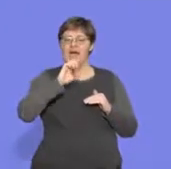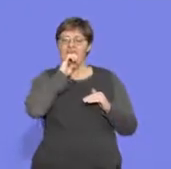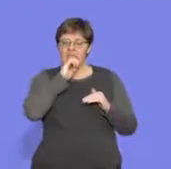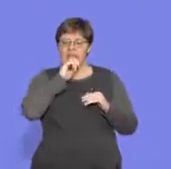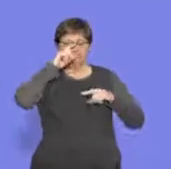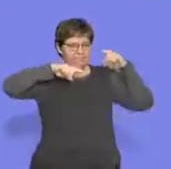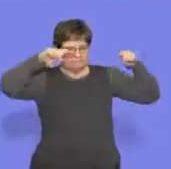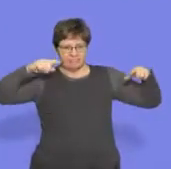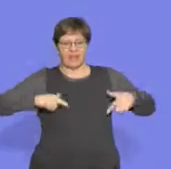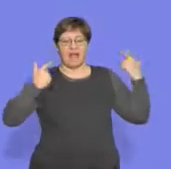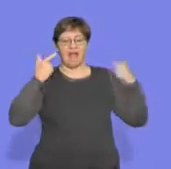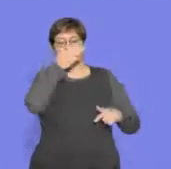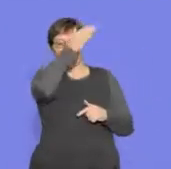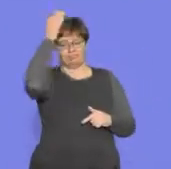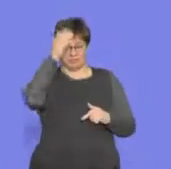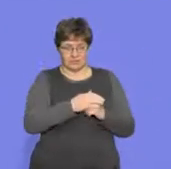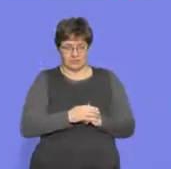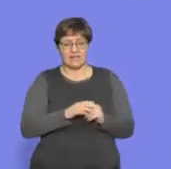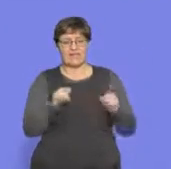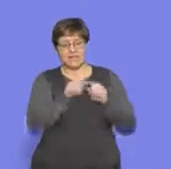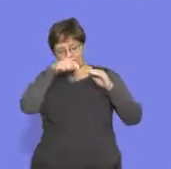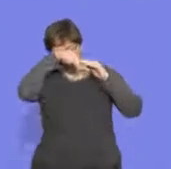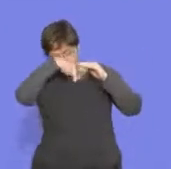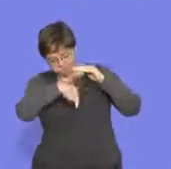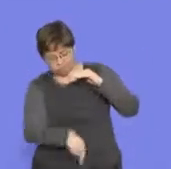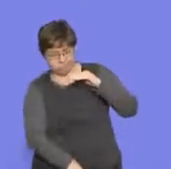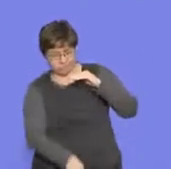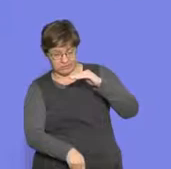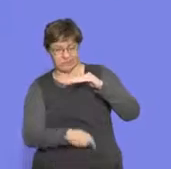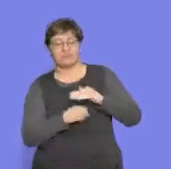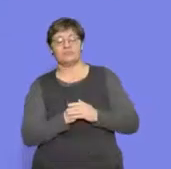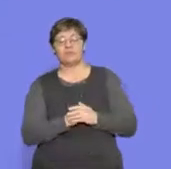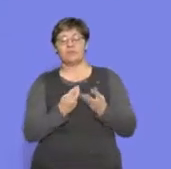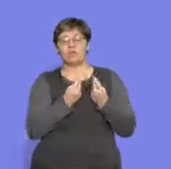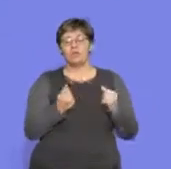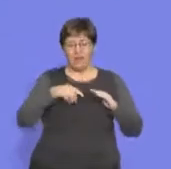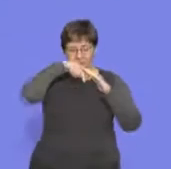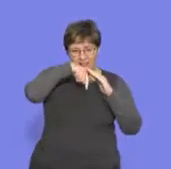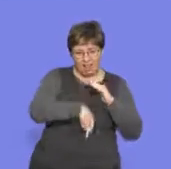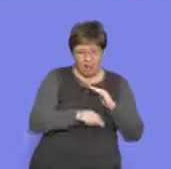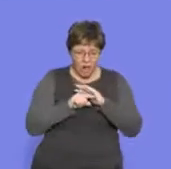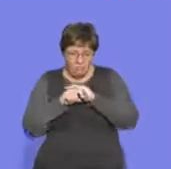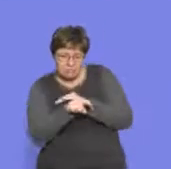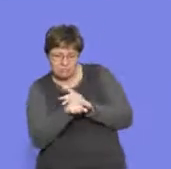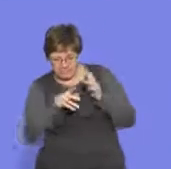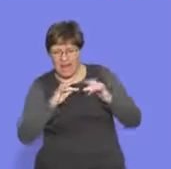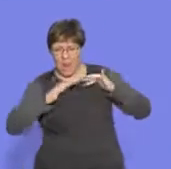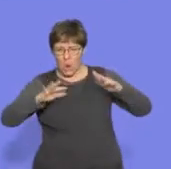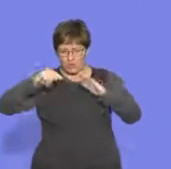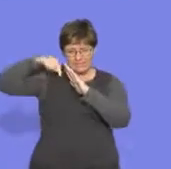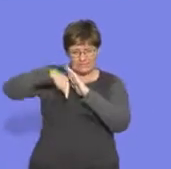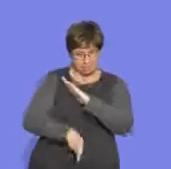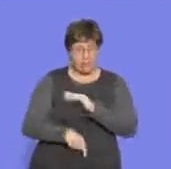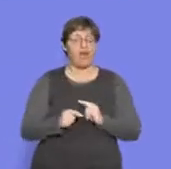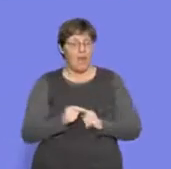large variety of organisms that live there. Likewise, we can go into the surface of the Earth, into the soil, into the deepest parts of the